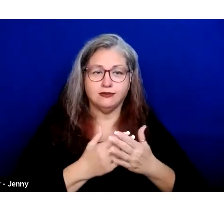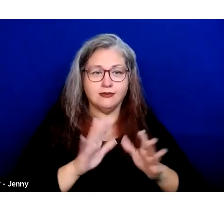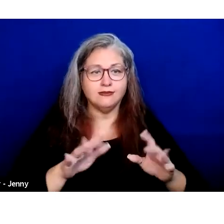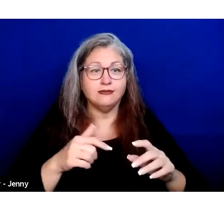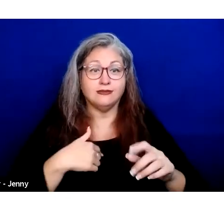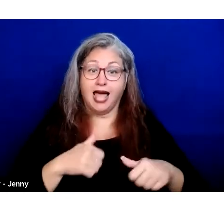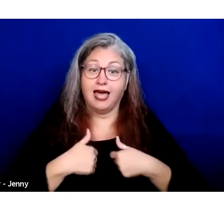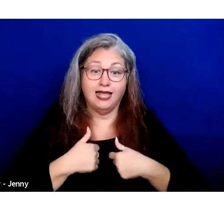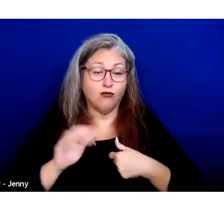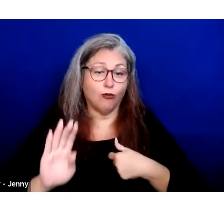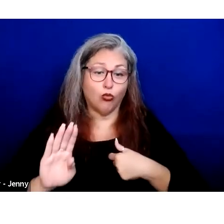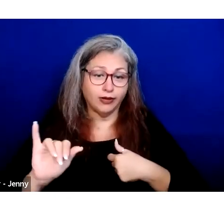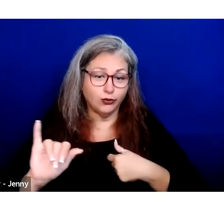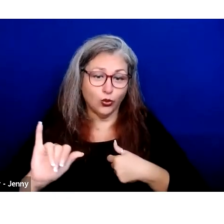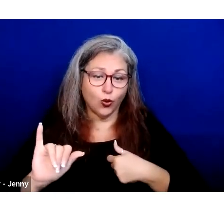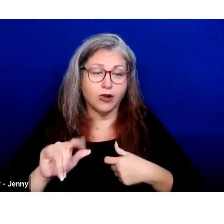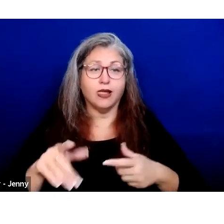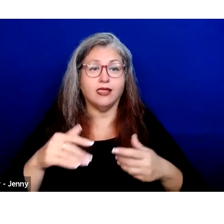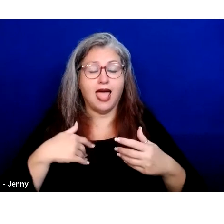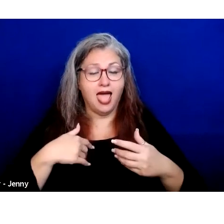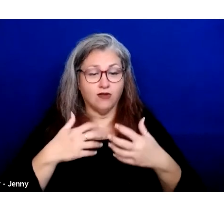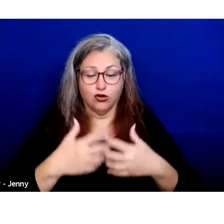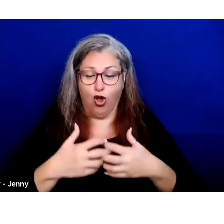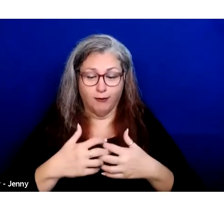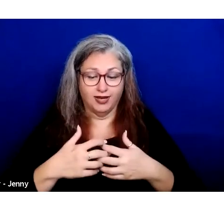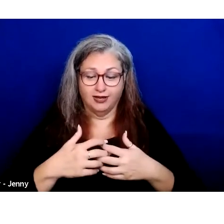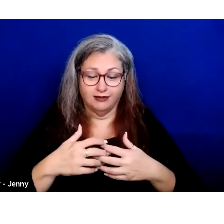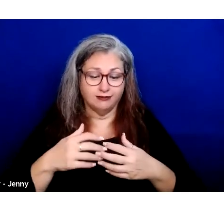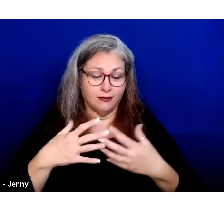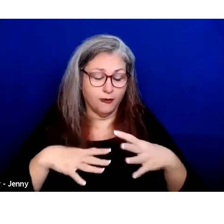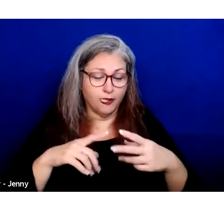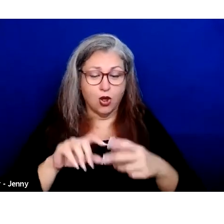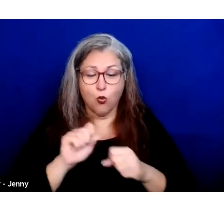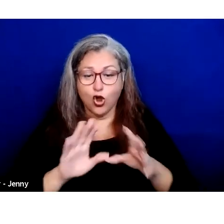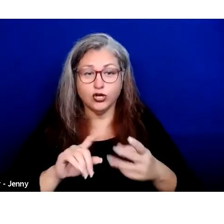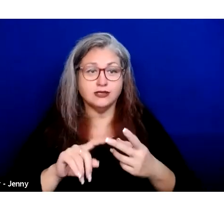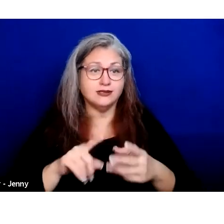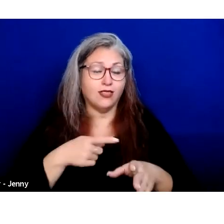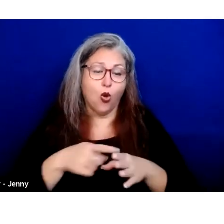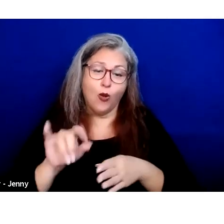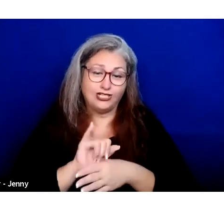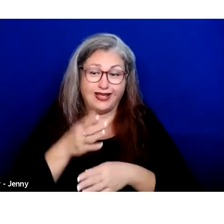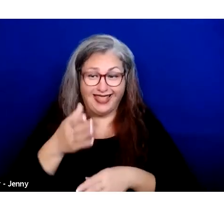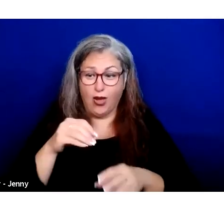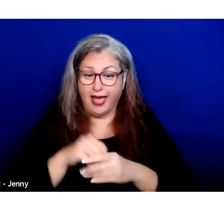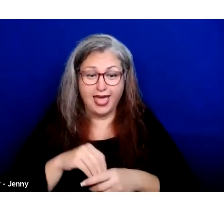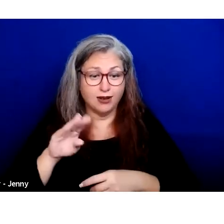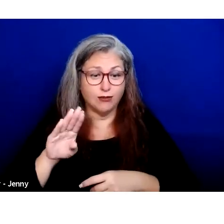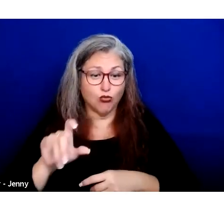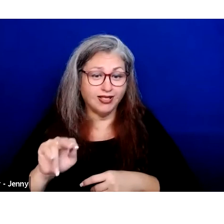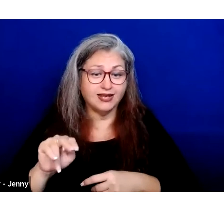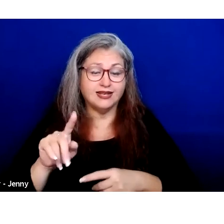I live in Brooklyn. There are garment factories. There are garment workers. There's a garment industry in Brooklyn.